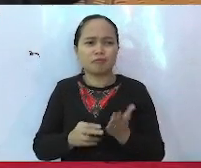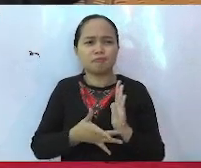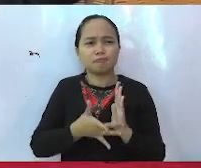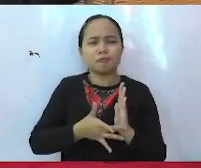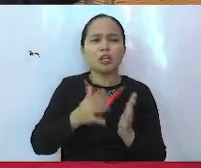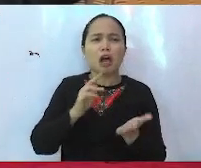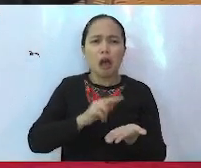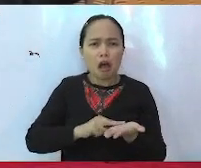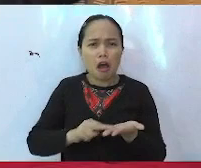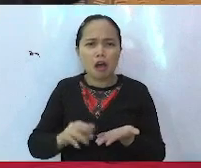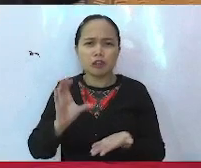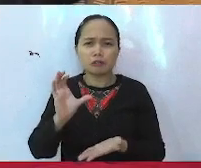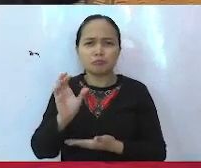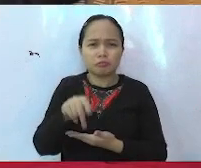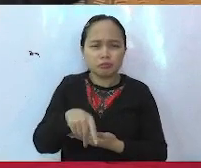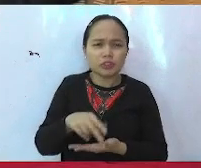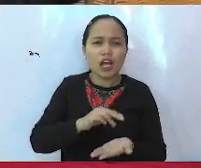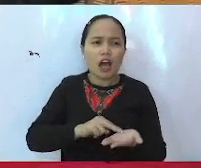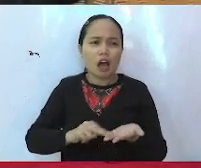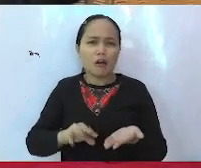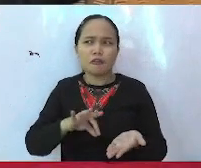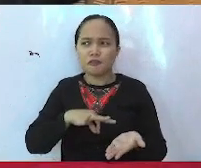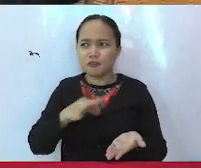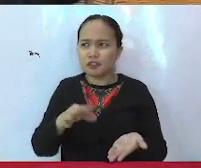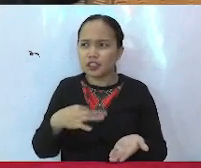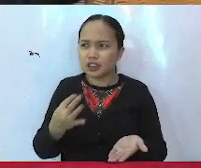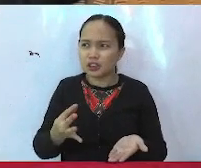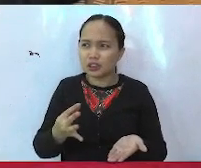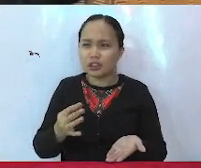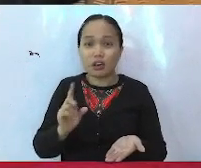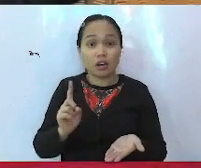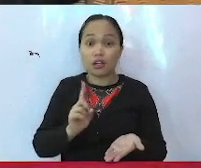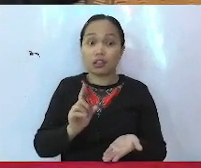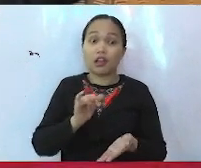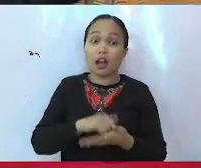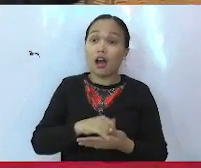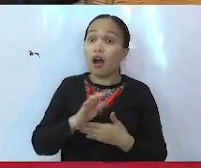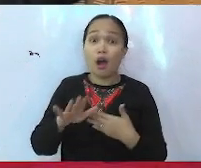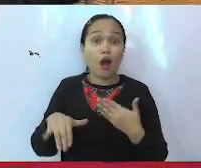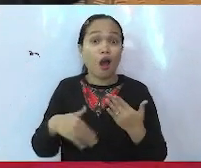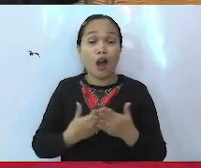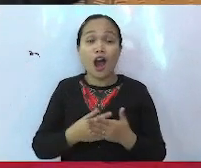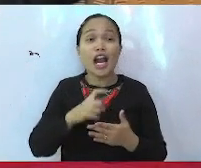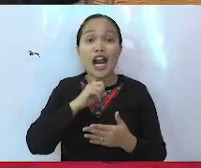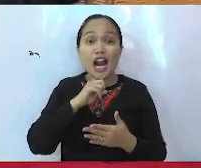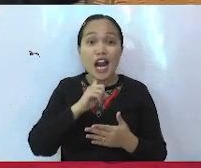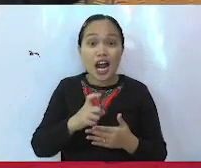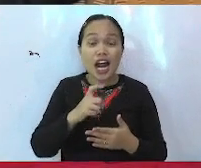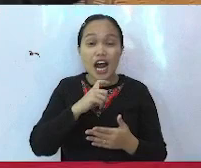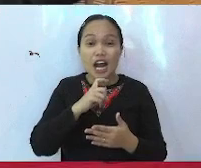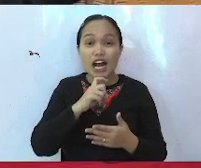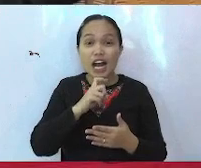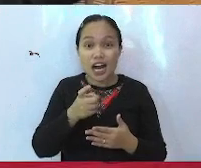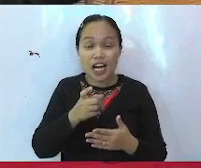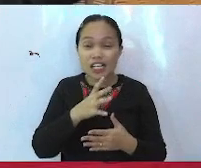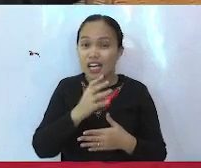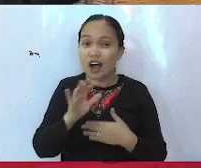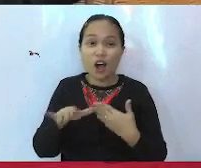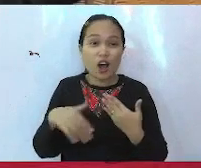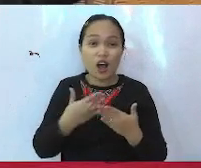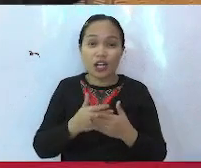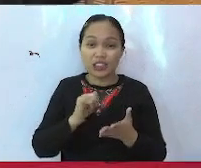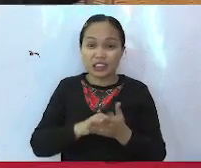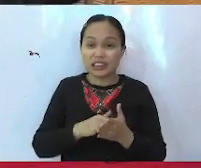nice houses, nice fashion. Cars, fashion. Hey, it all rusts and moths away. Yeah. You know what